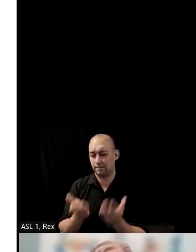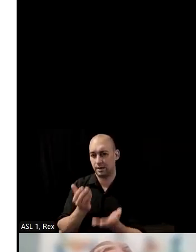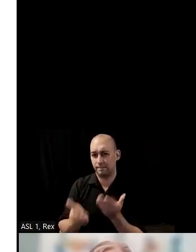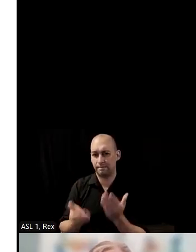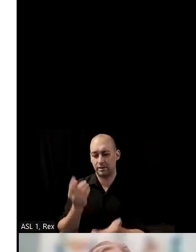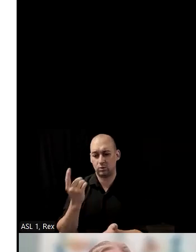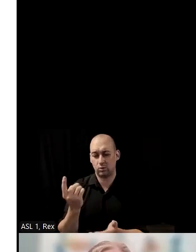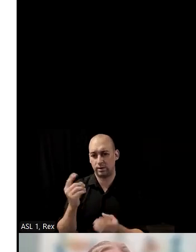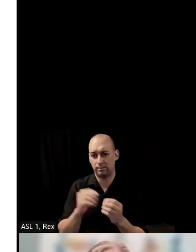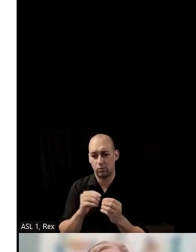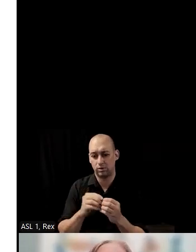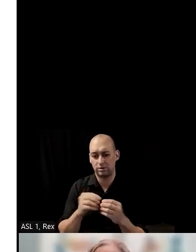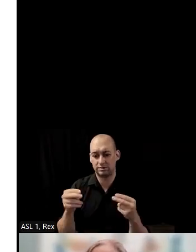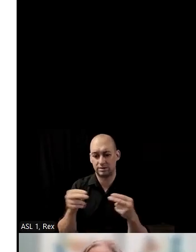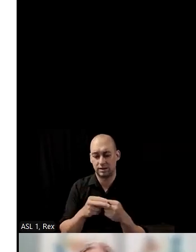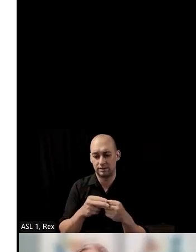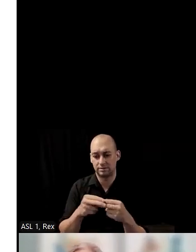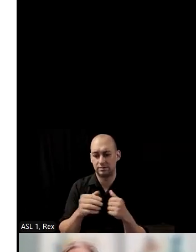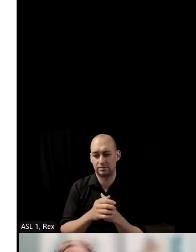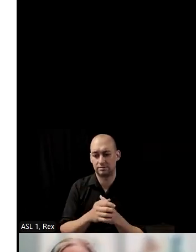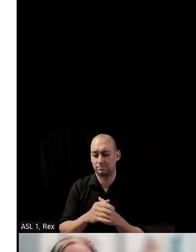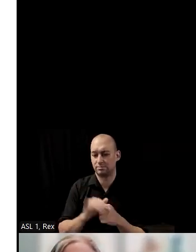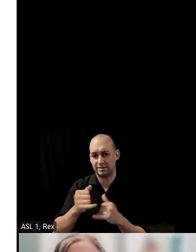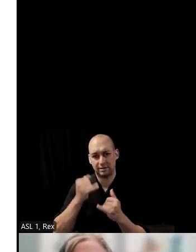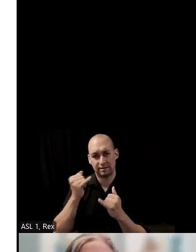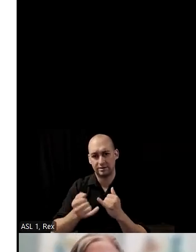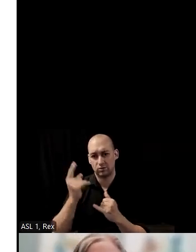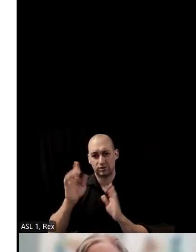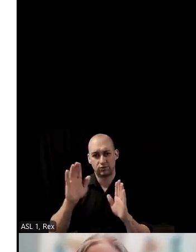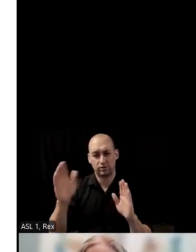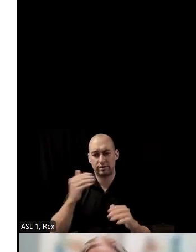more slide, or that's the last one. Okay, great. Thank you.